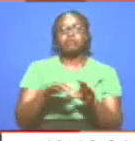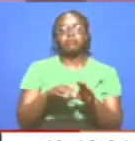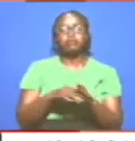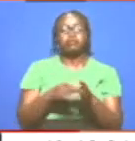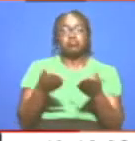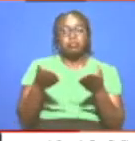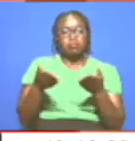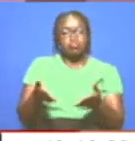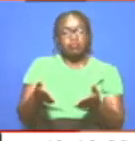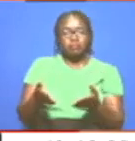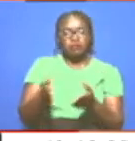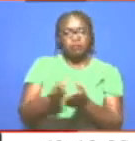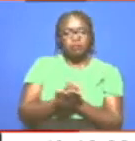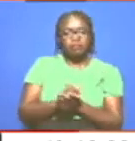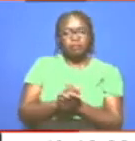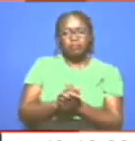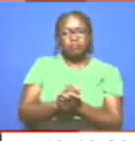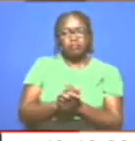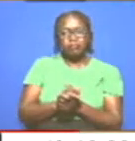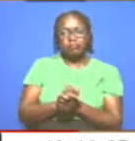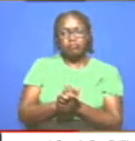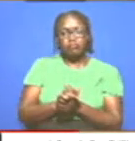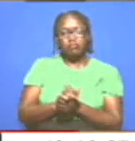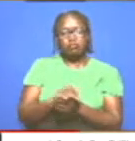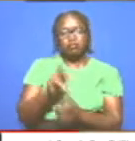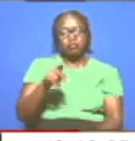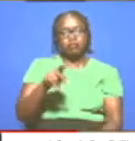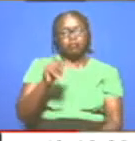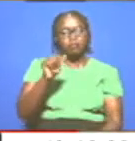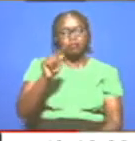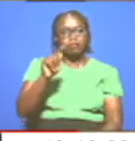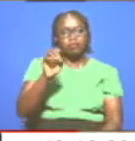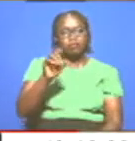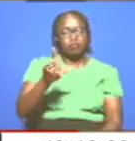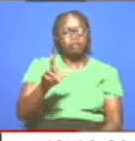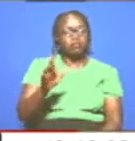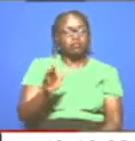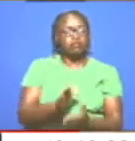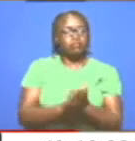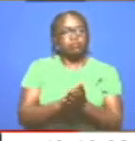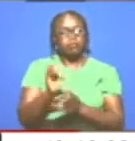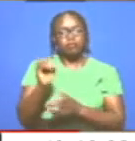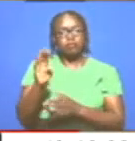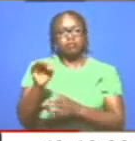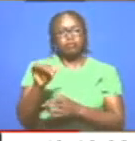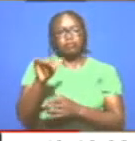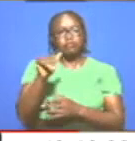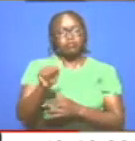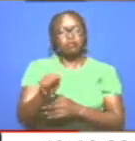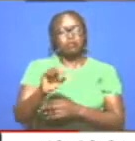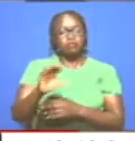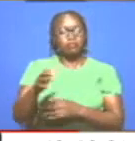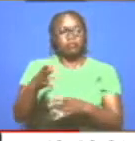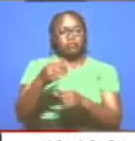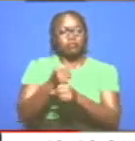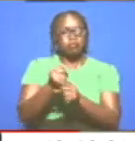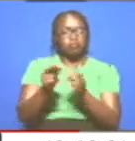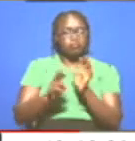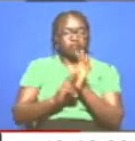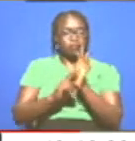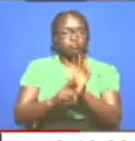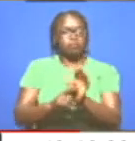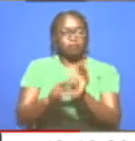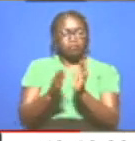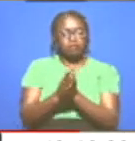got the newly elected Chairman Manoj Patel and Kennedy Obuya, who is the county's and association's representative.